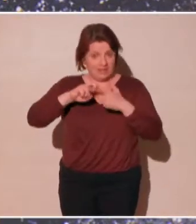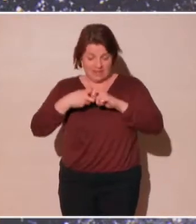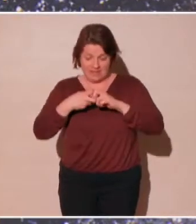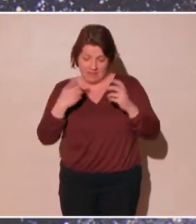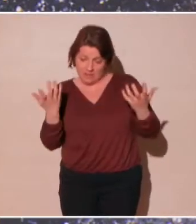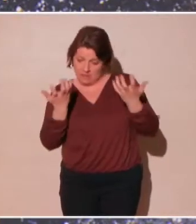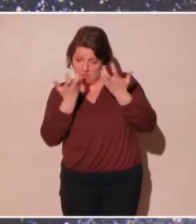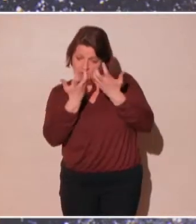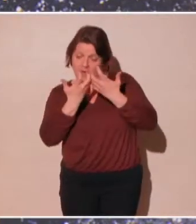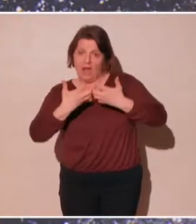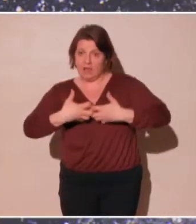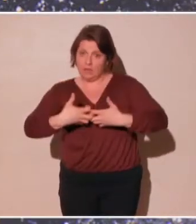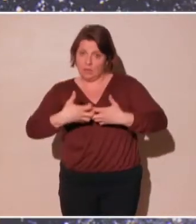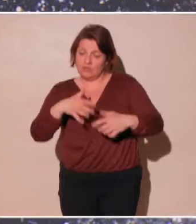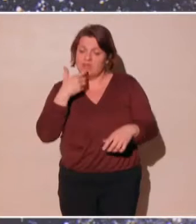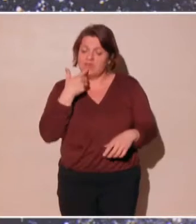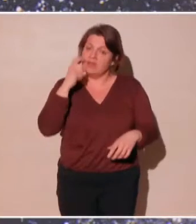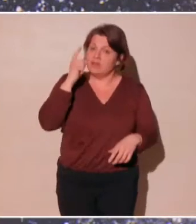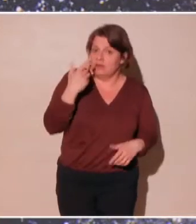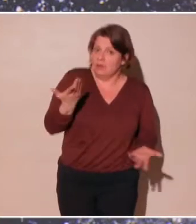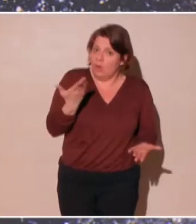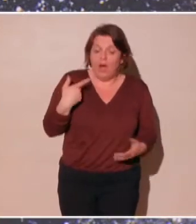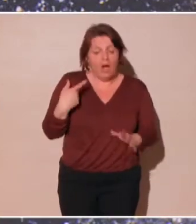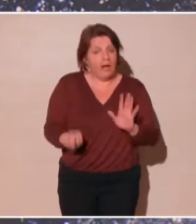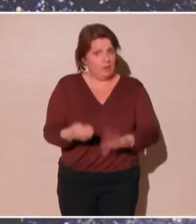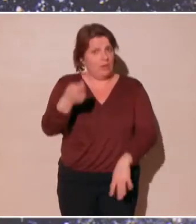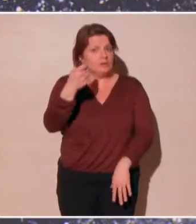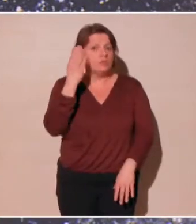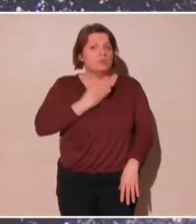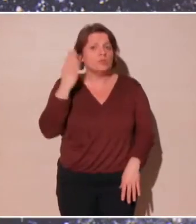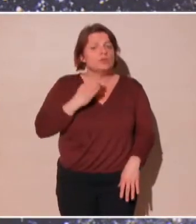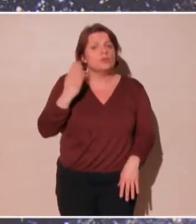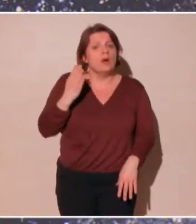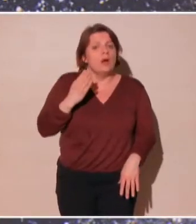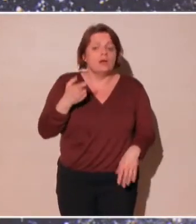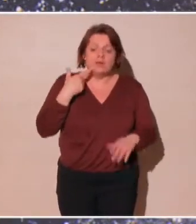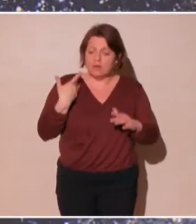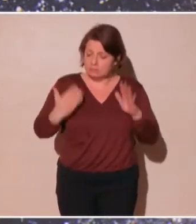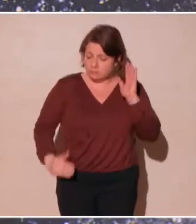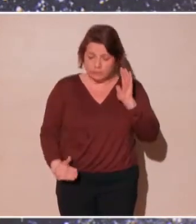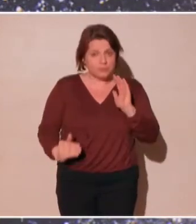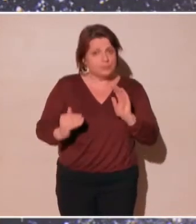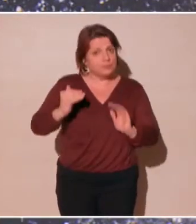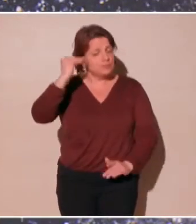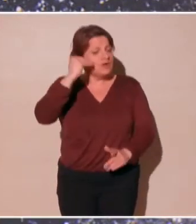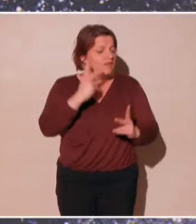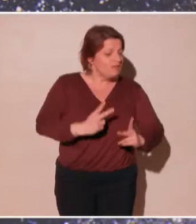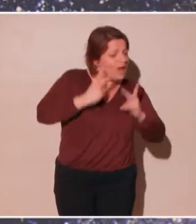right balance between these values and these technical choices mean that we will need to